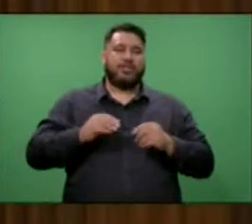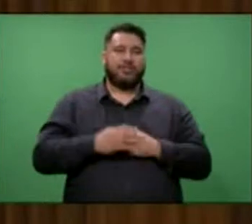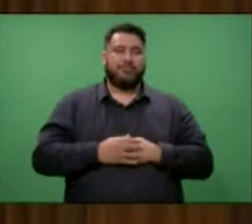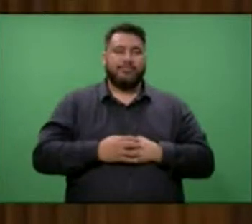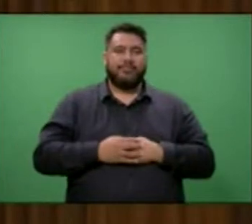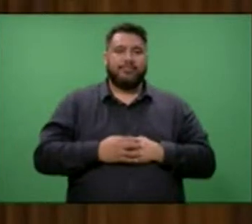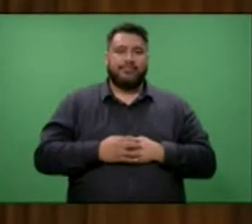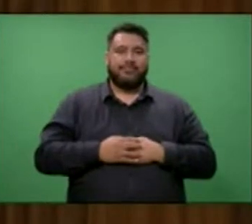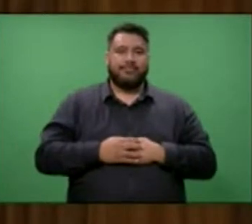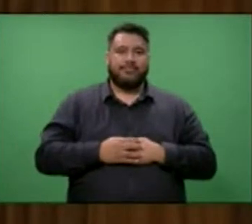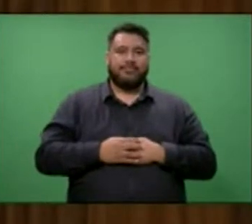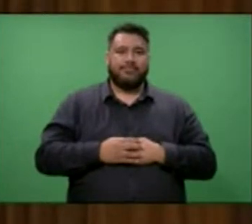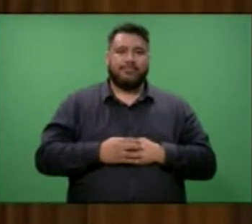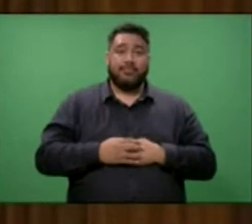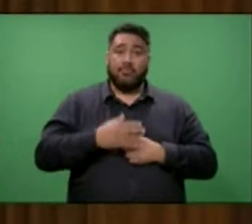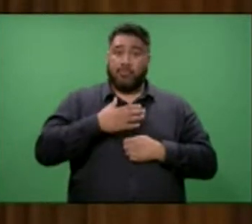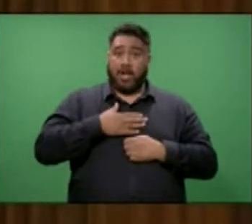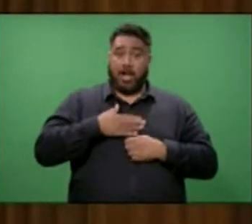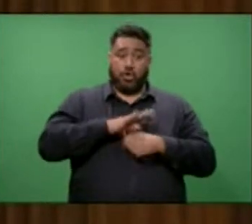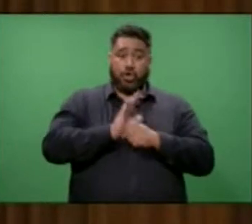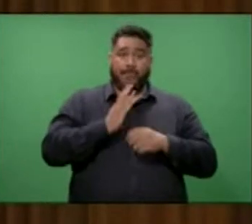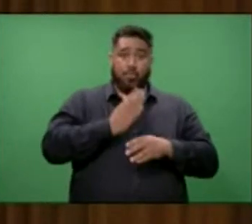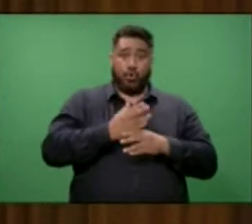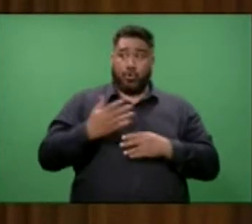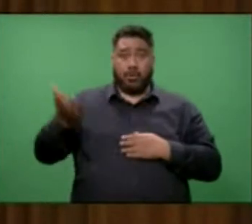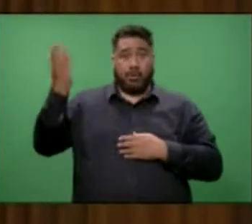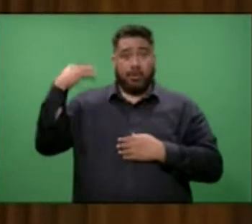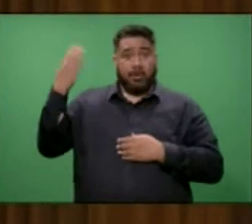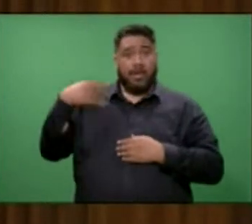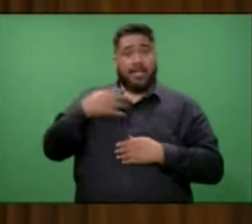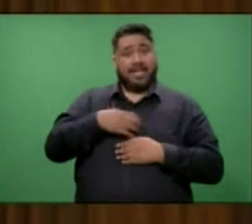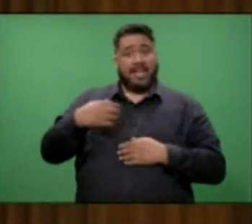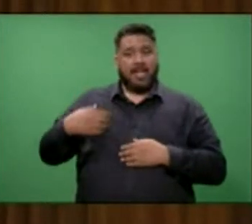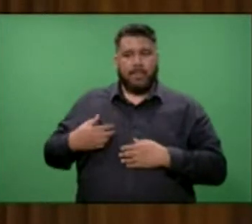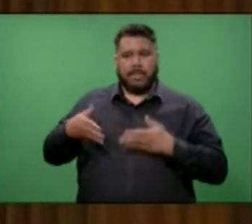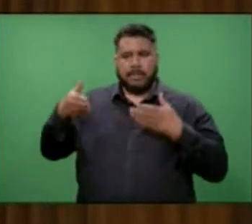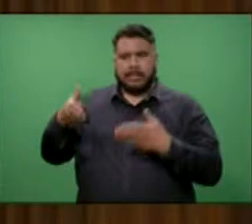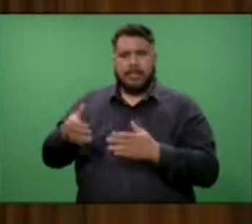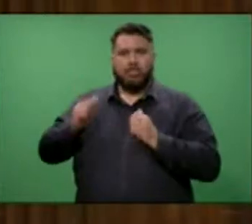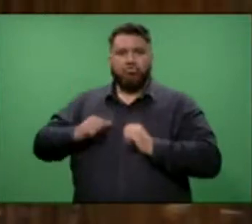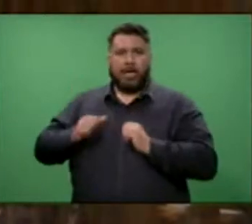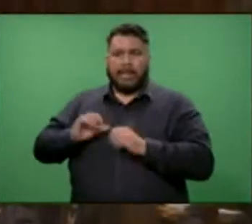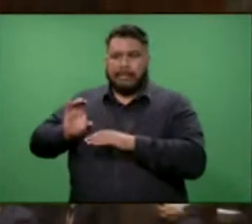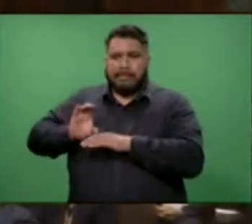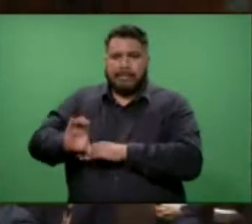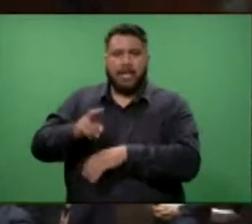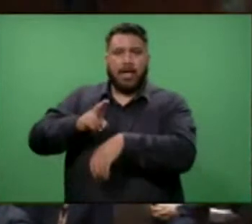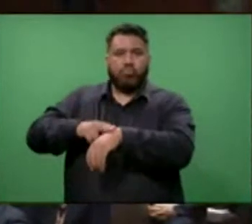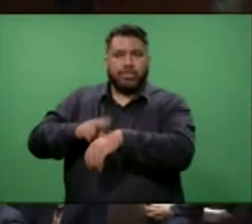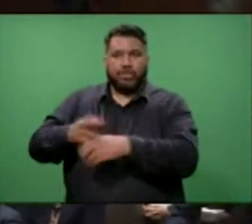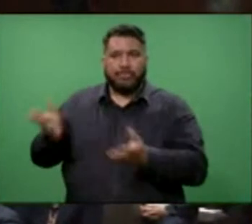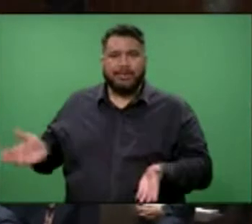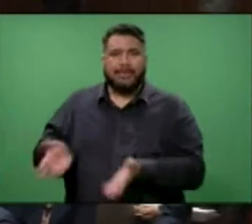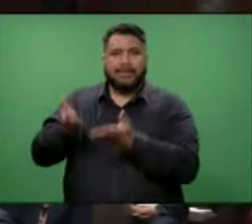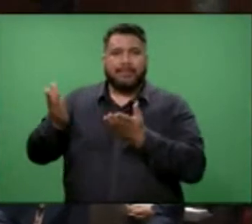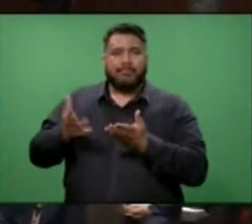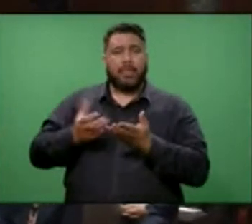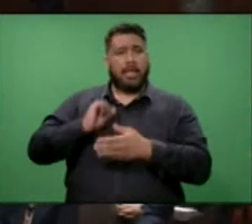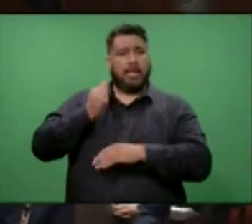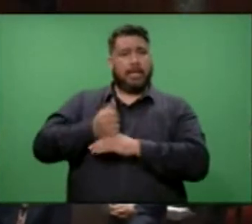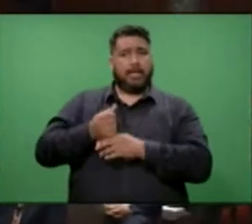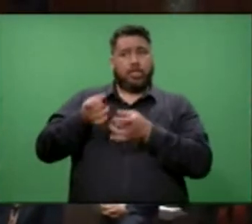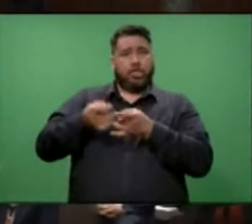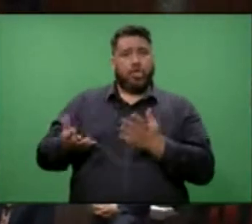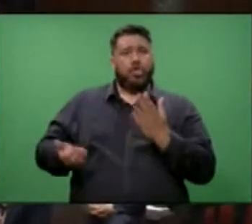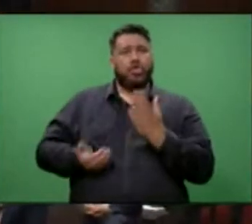early stages of our COVID response, the government focused heavily on growing training and apprenticeships. It launched a comprehensive